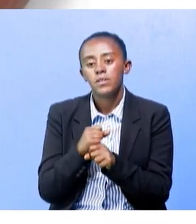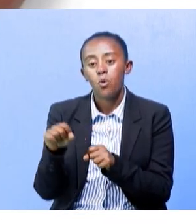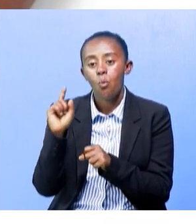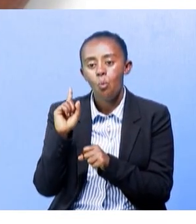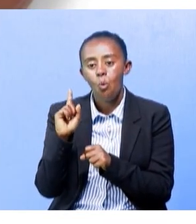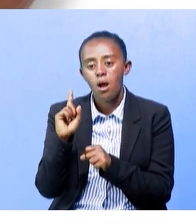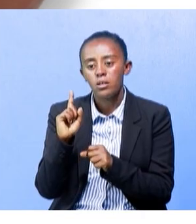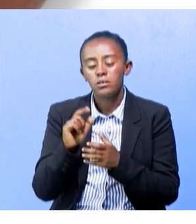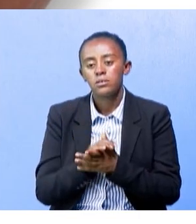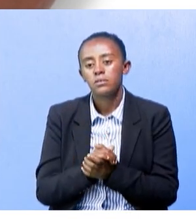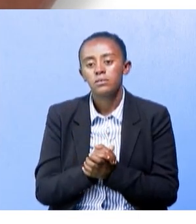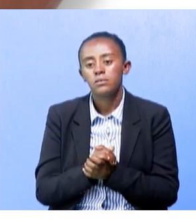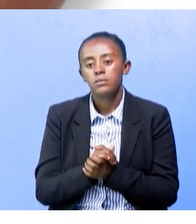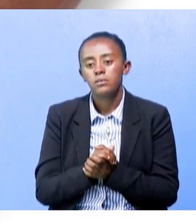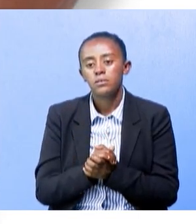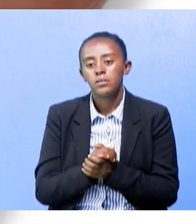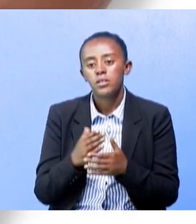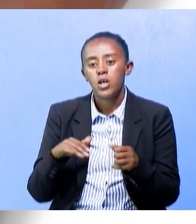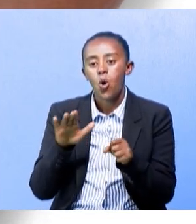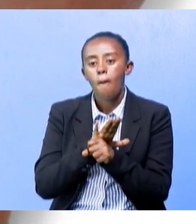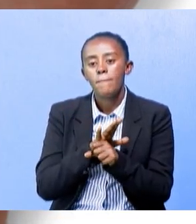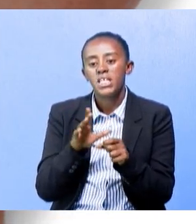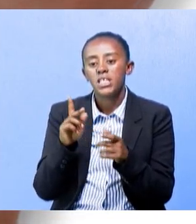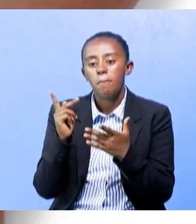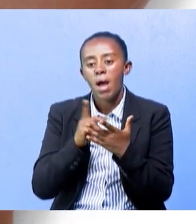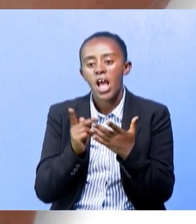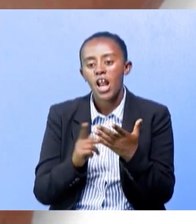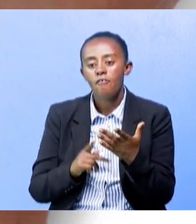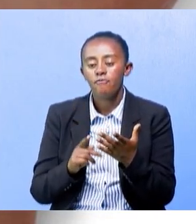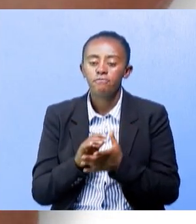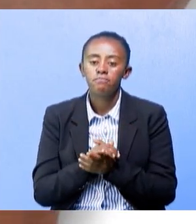one complete paragraph.